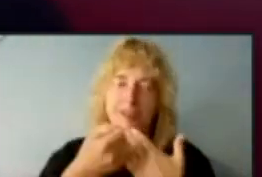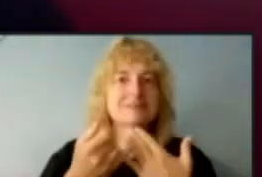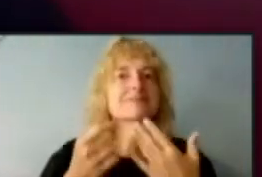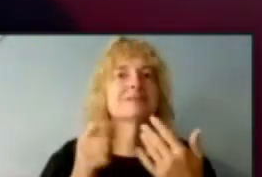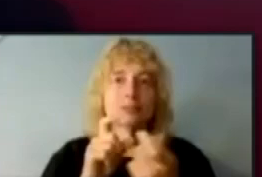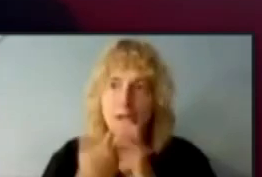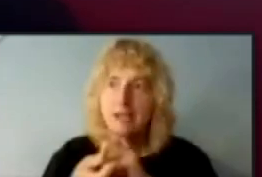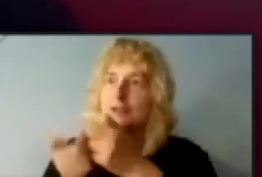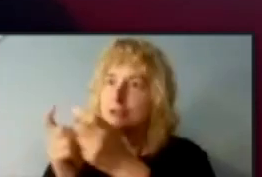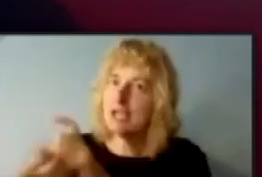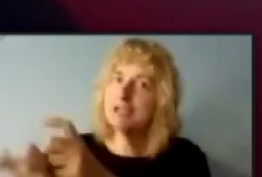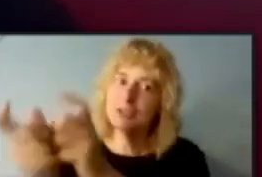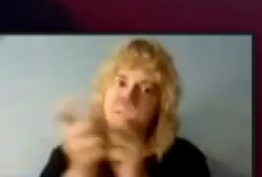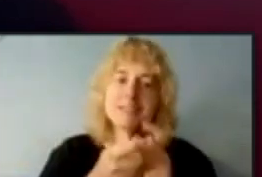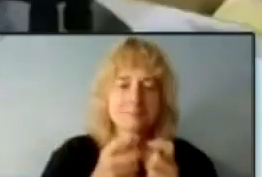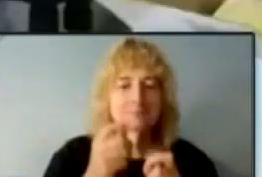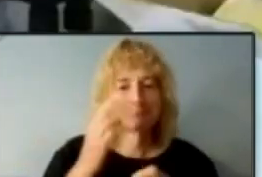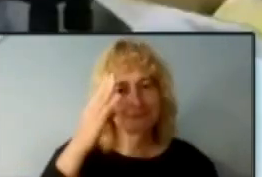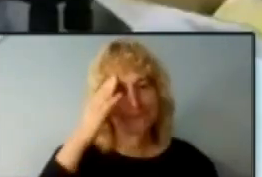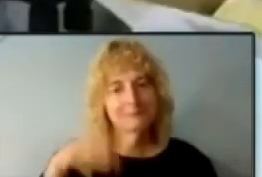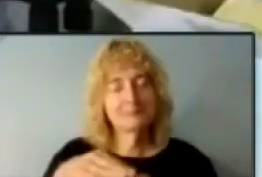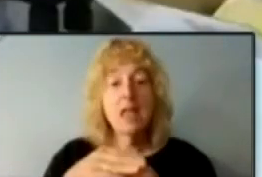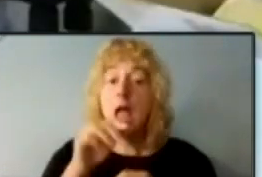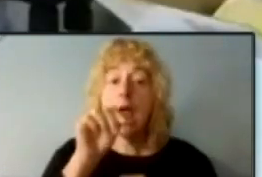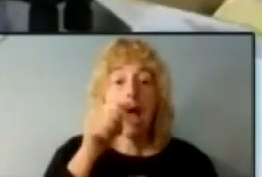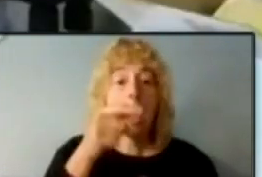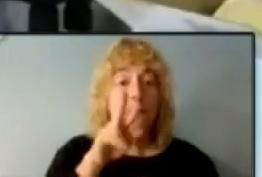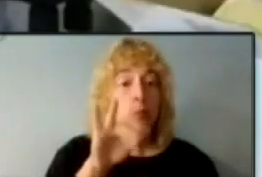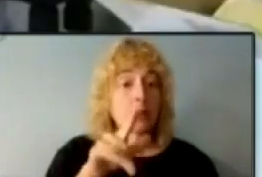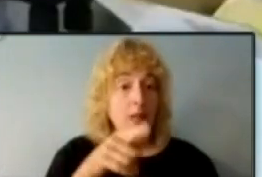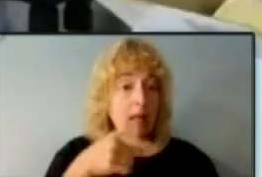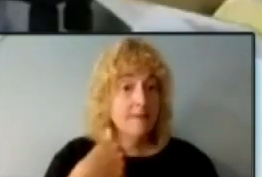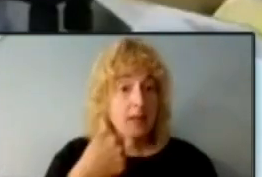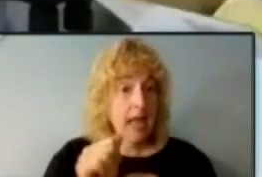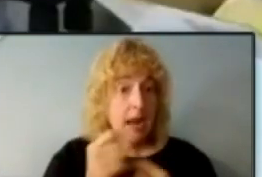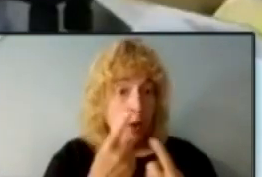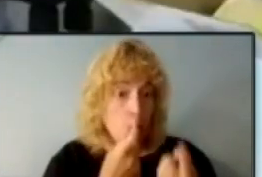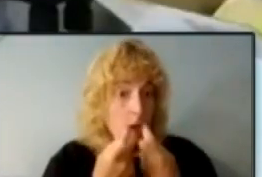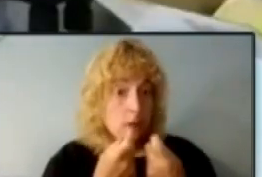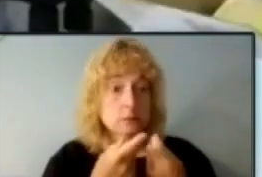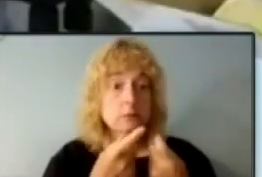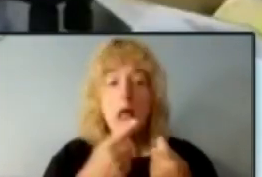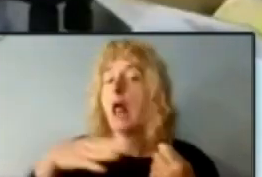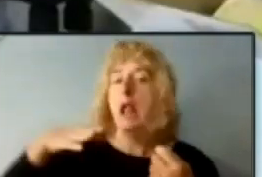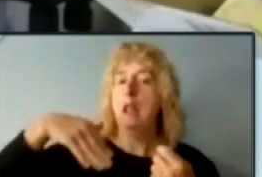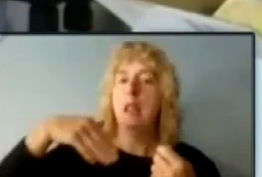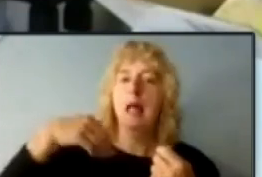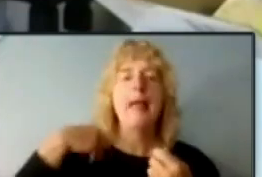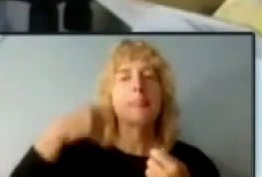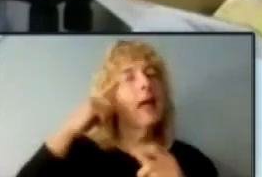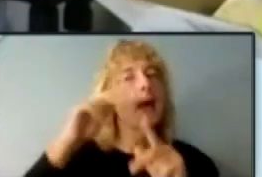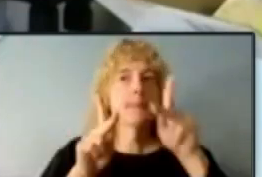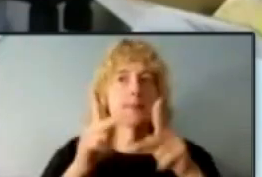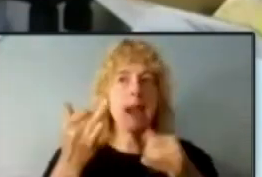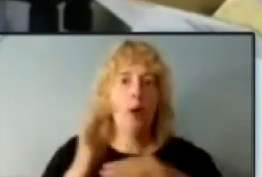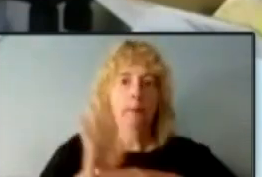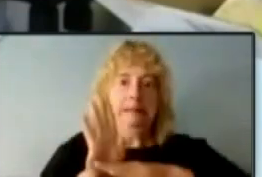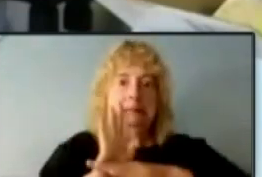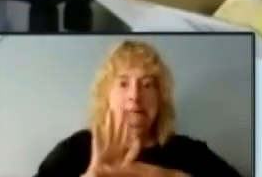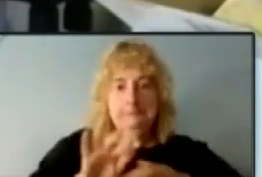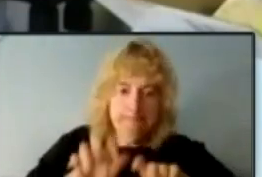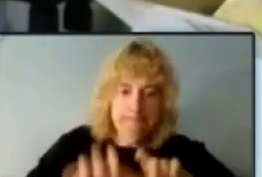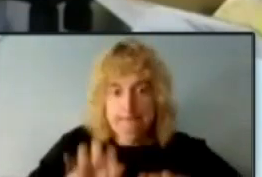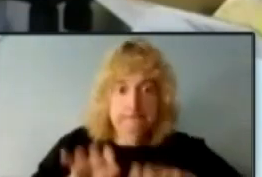any? I have not seen any come through. I think that they're busily typing them.